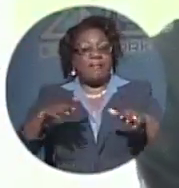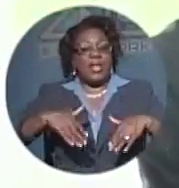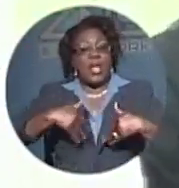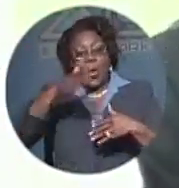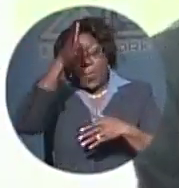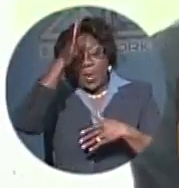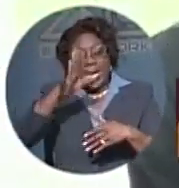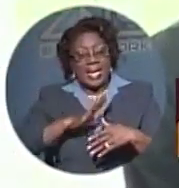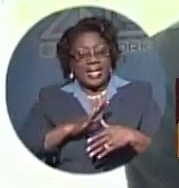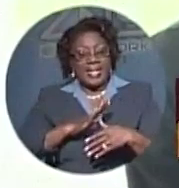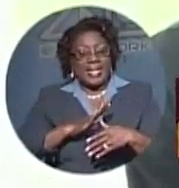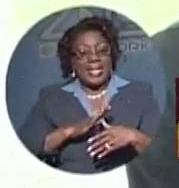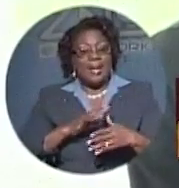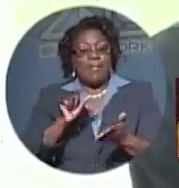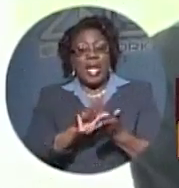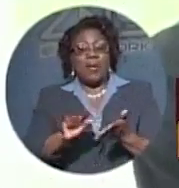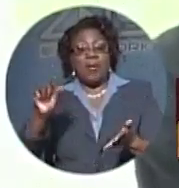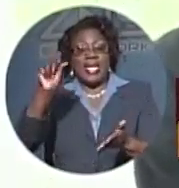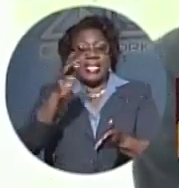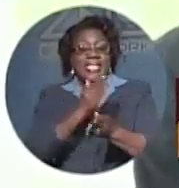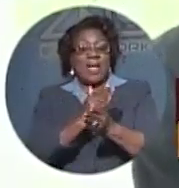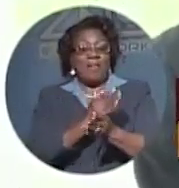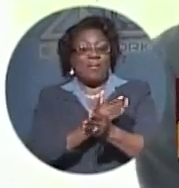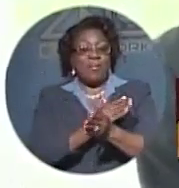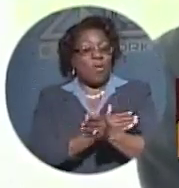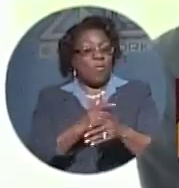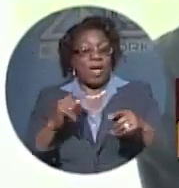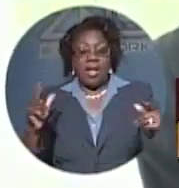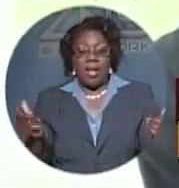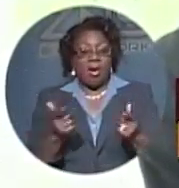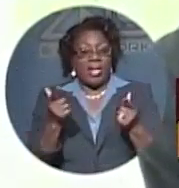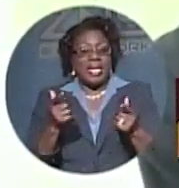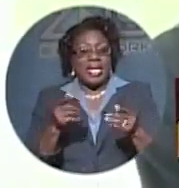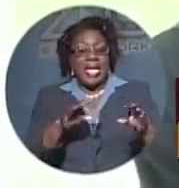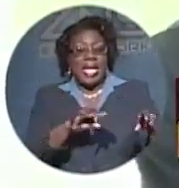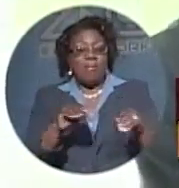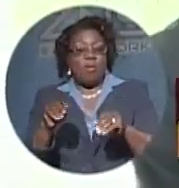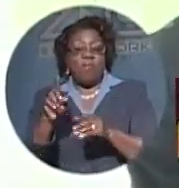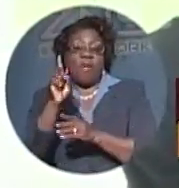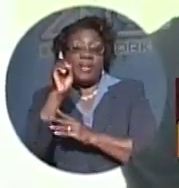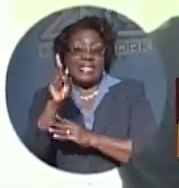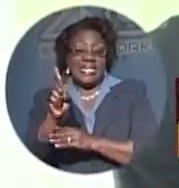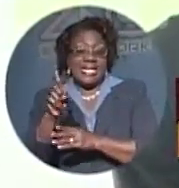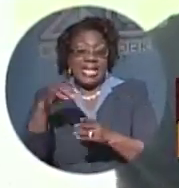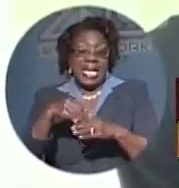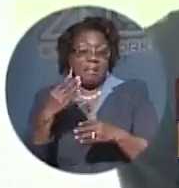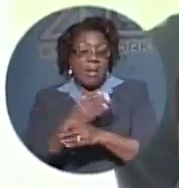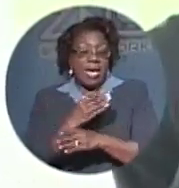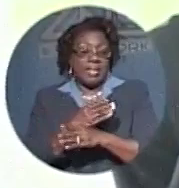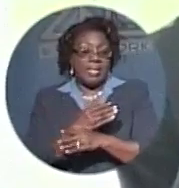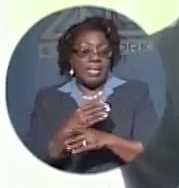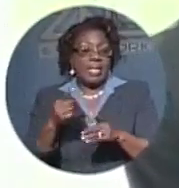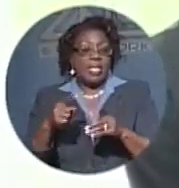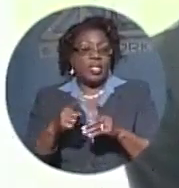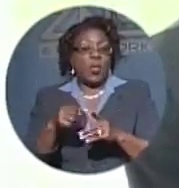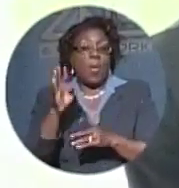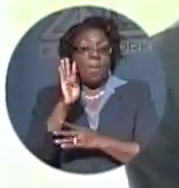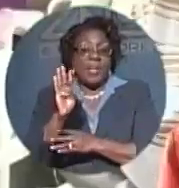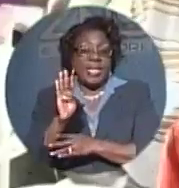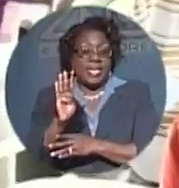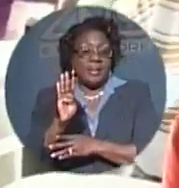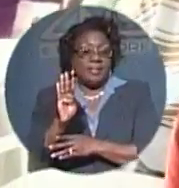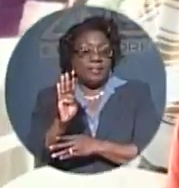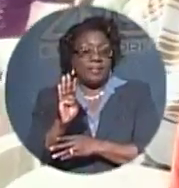had improved tremendously. I moved from a D average in math to a B